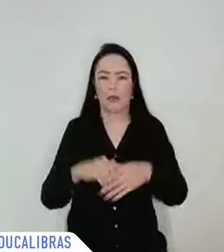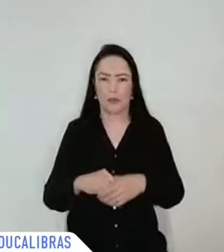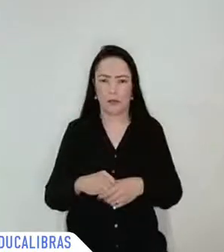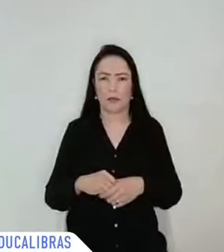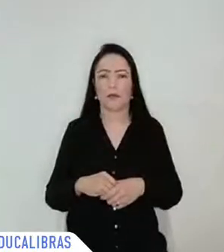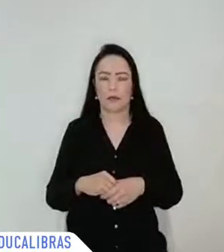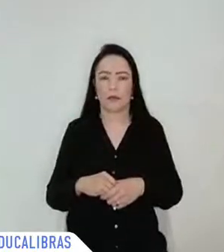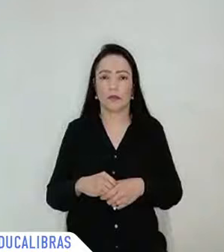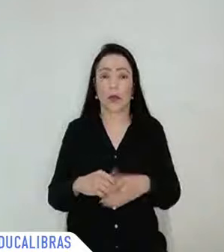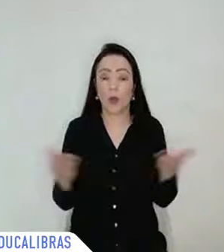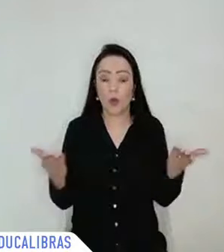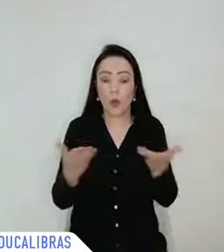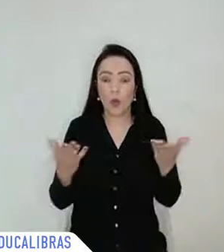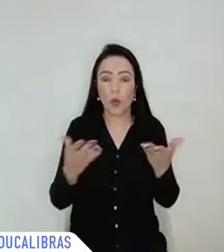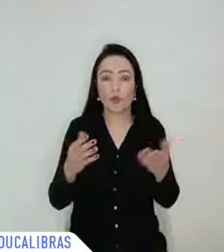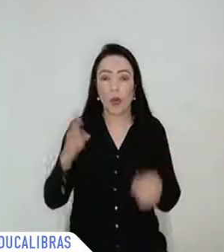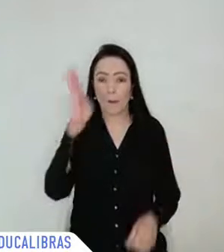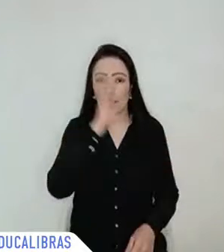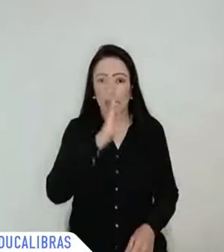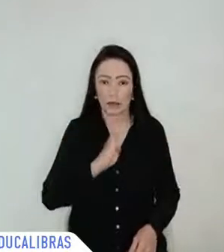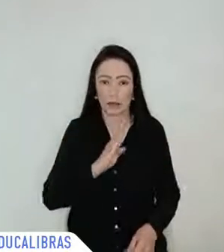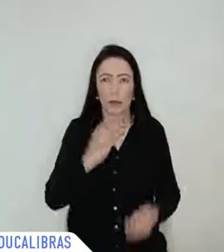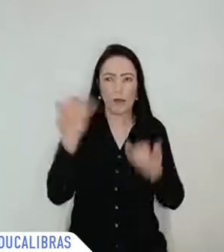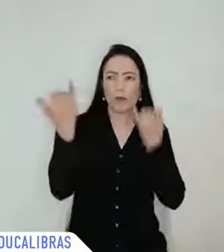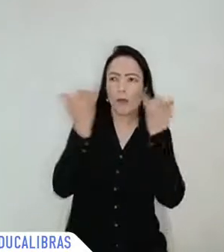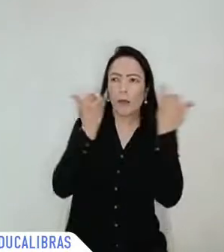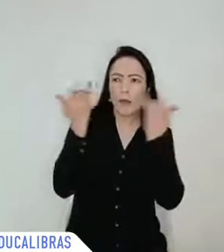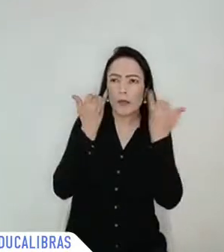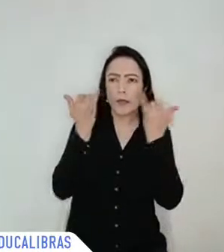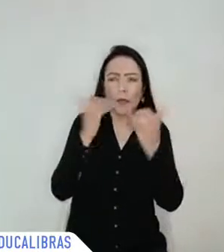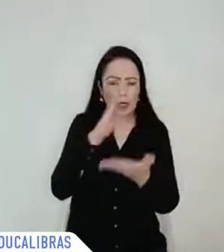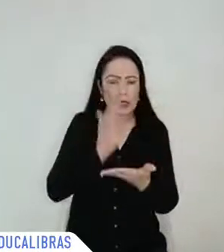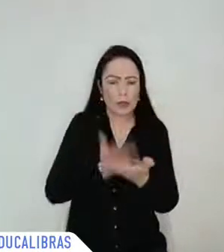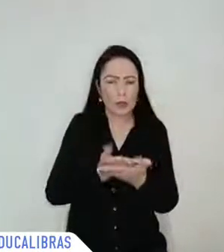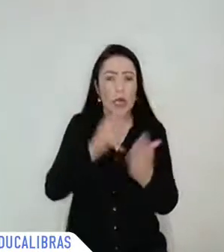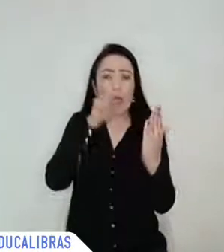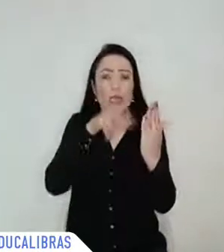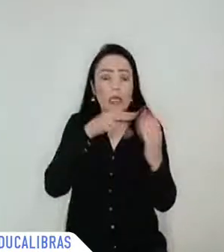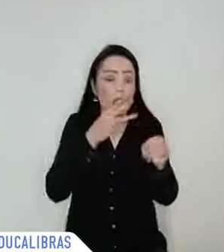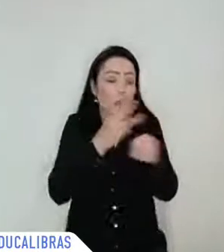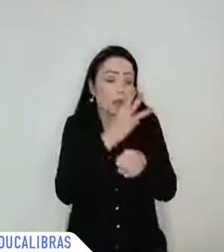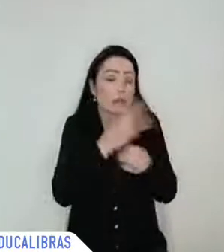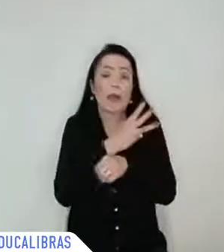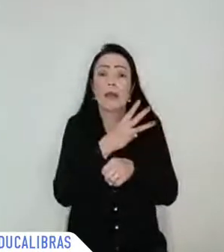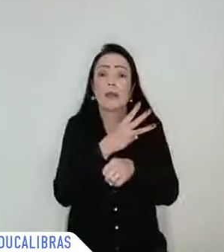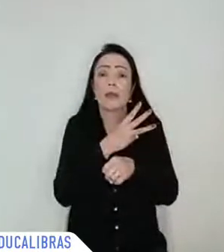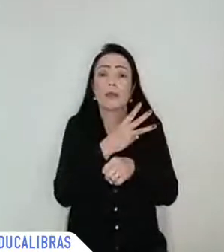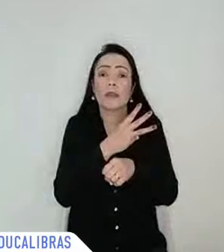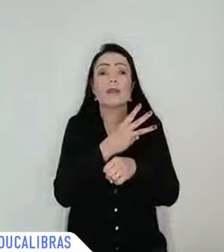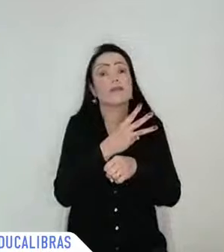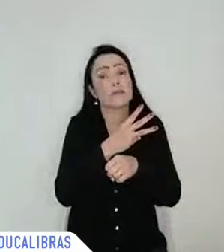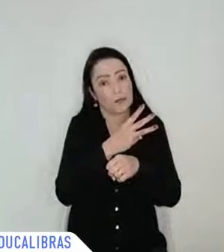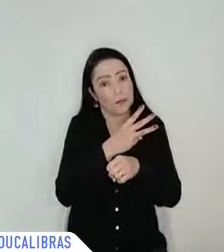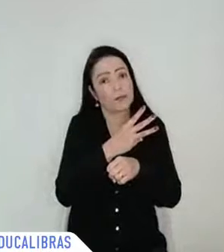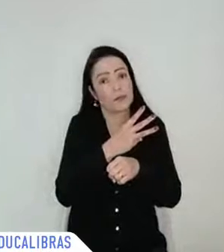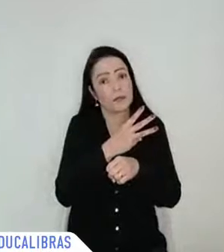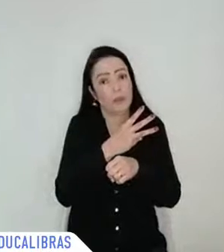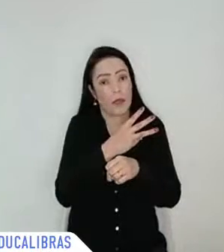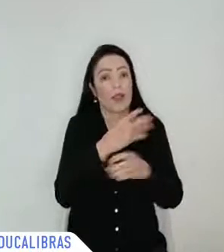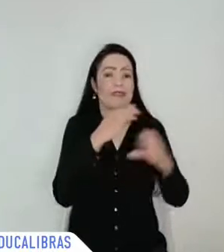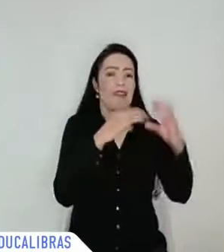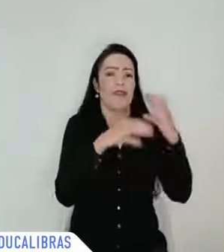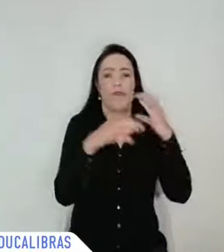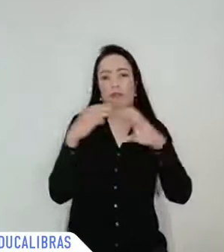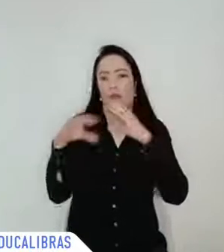of the Brazilians, they get information much from WhatsApp groups, much more than